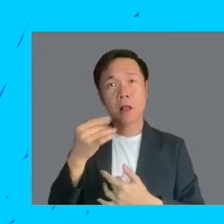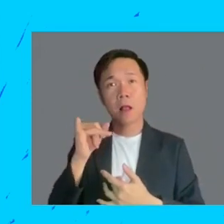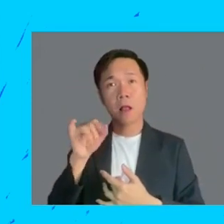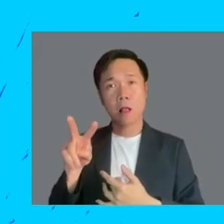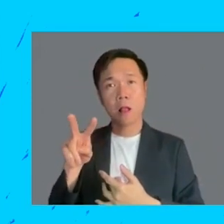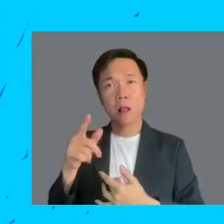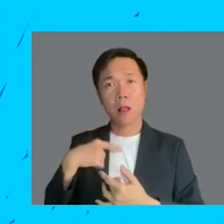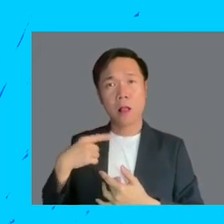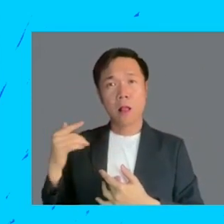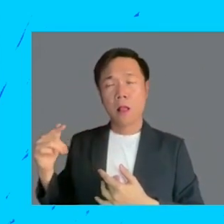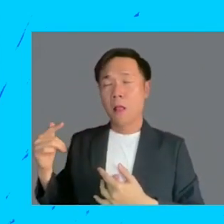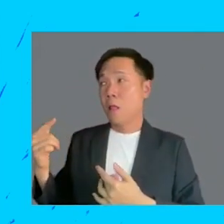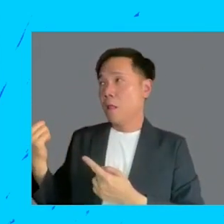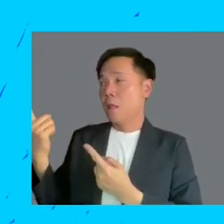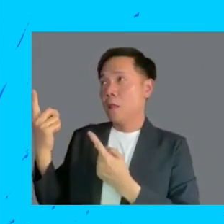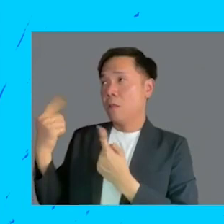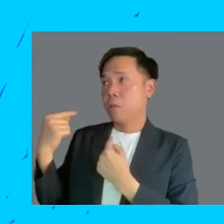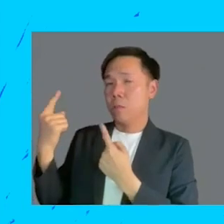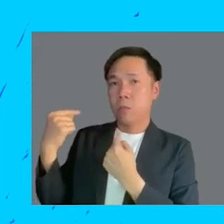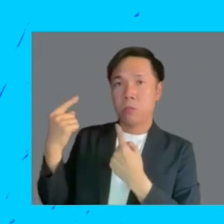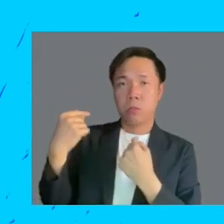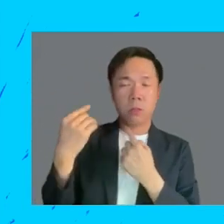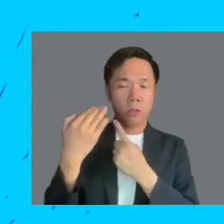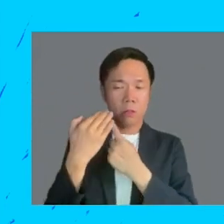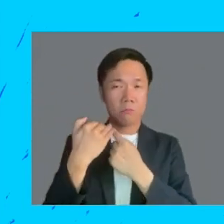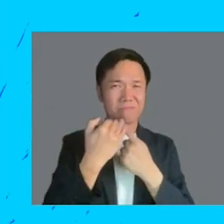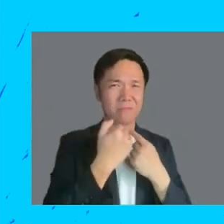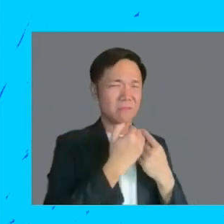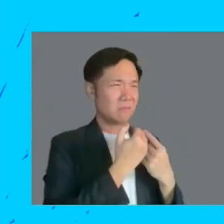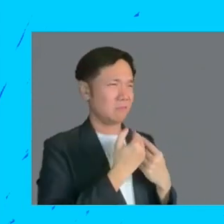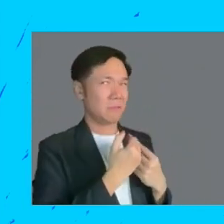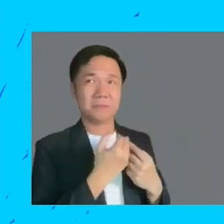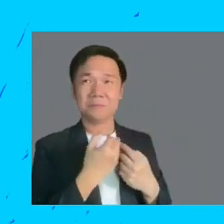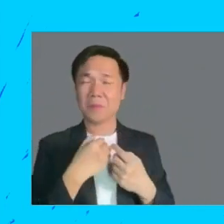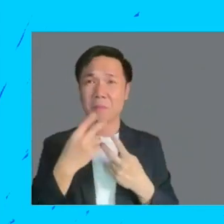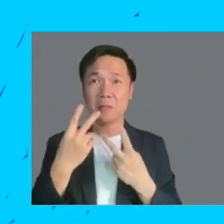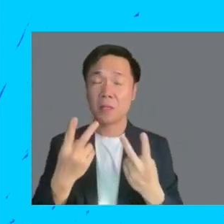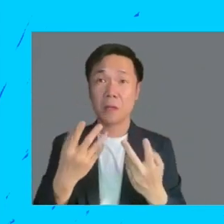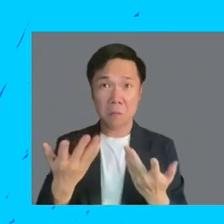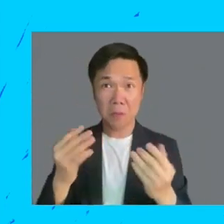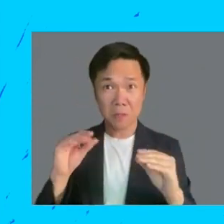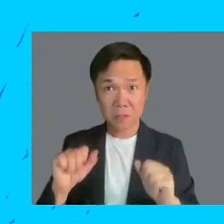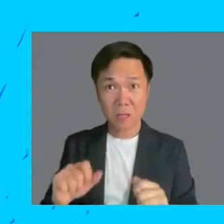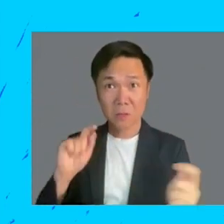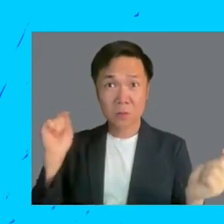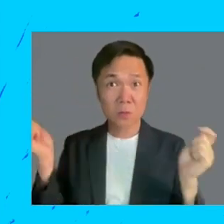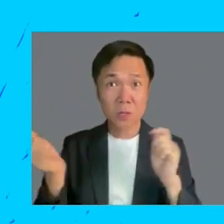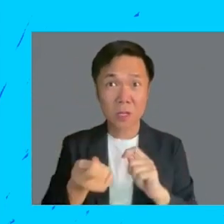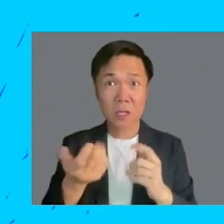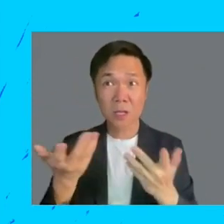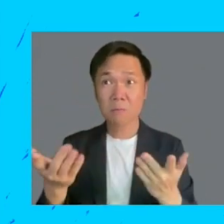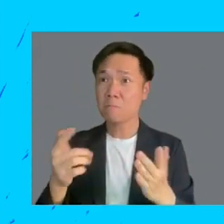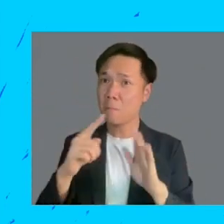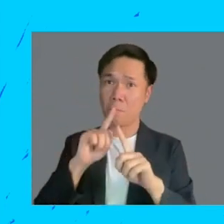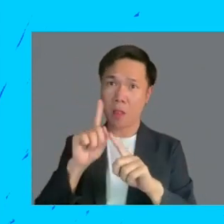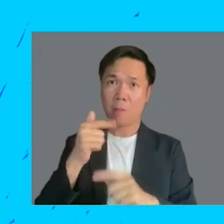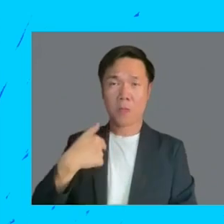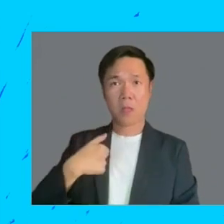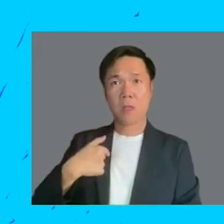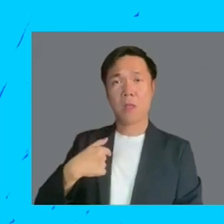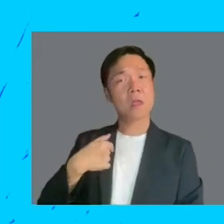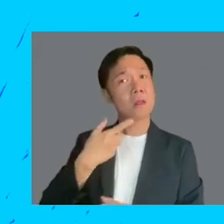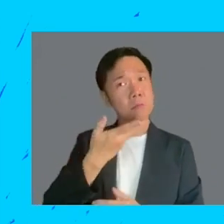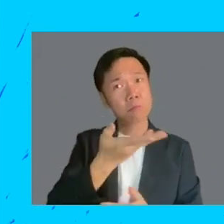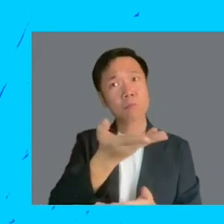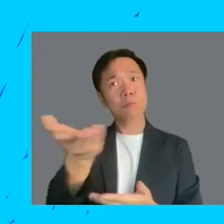in the HIV response. And so while the picture may seem bleak, there are adolescents and youths like myself and yourself who